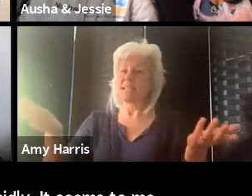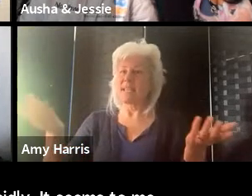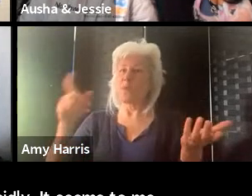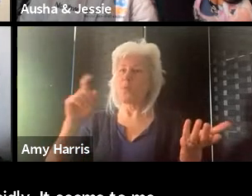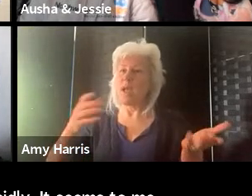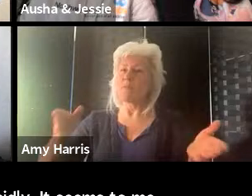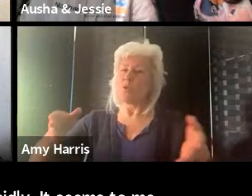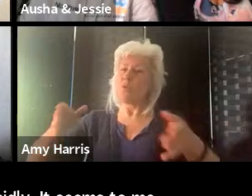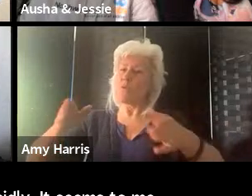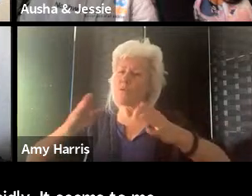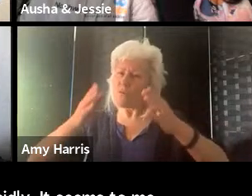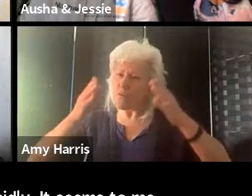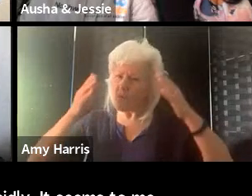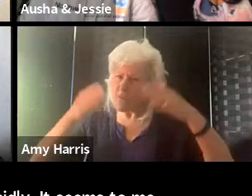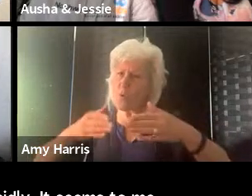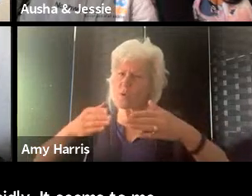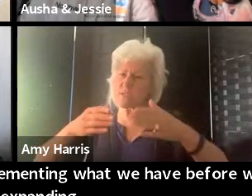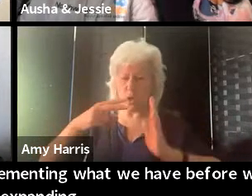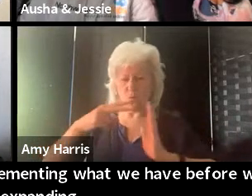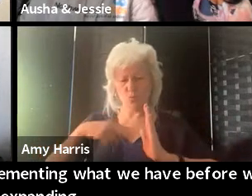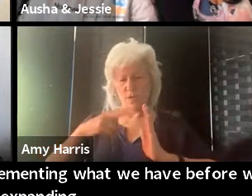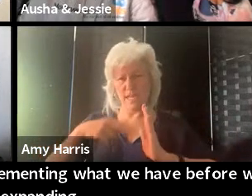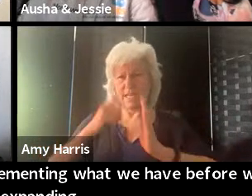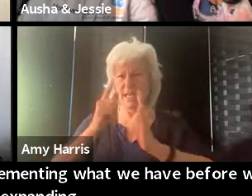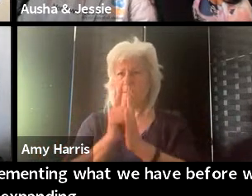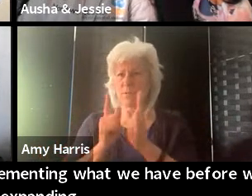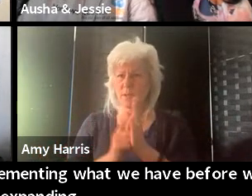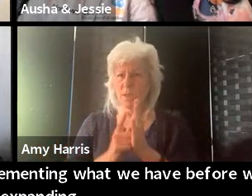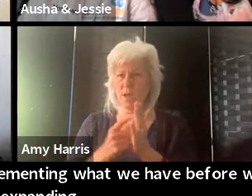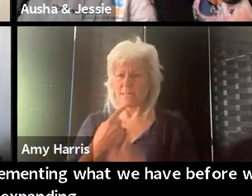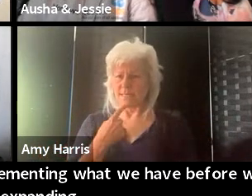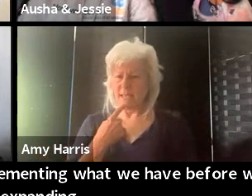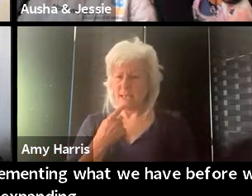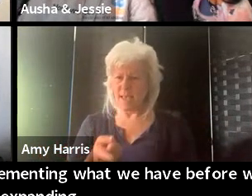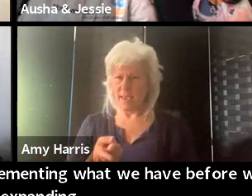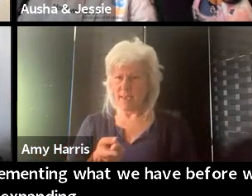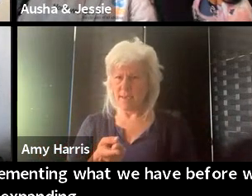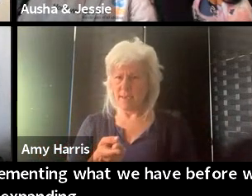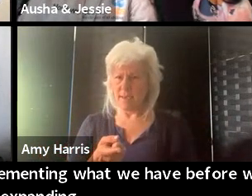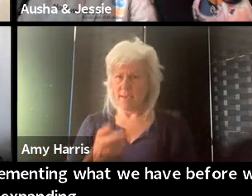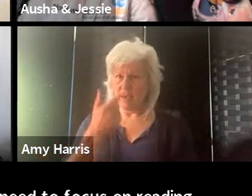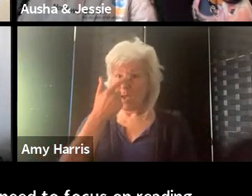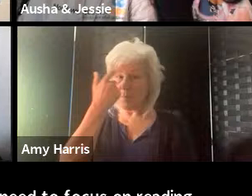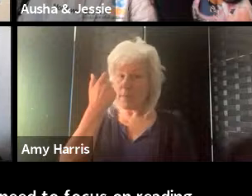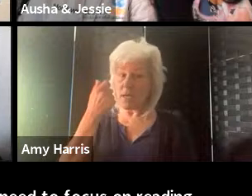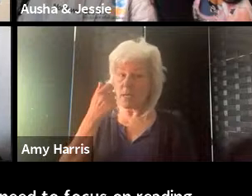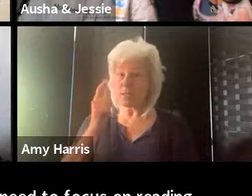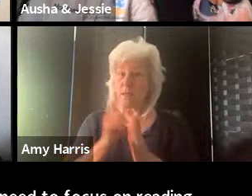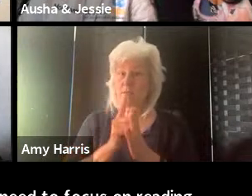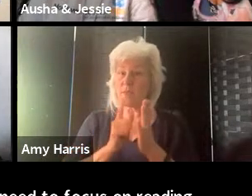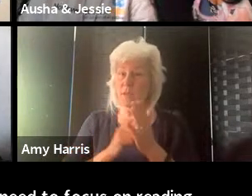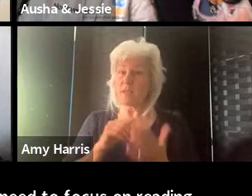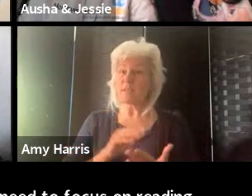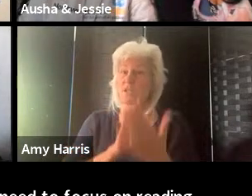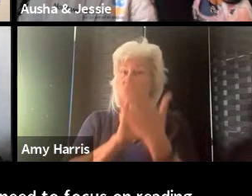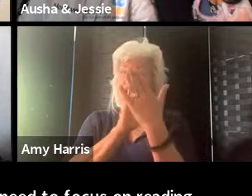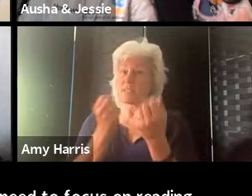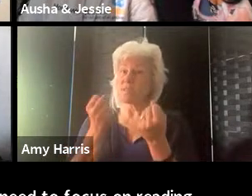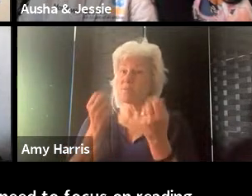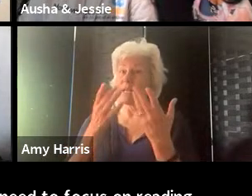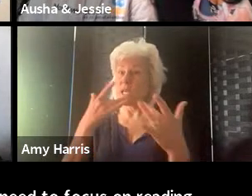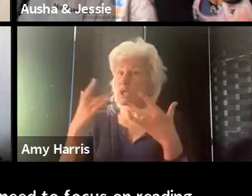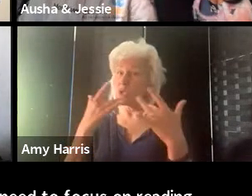on reading what the laws actually say, because they address a lot of the concerns that are out